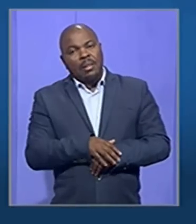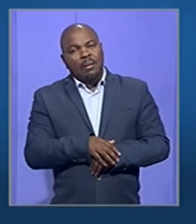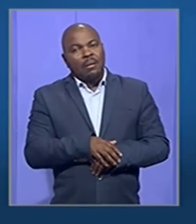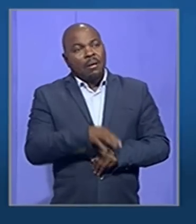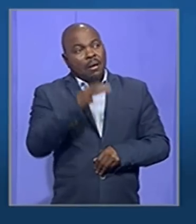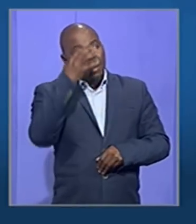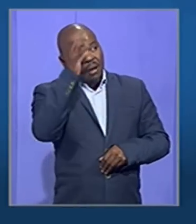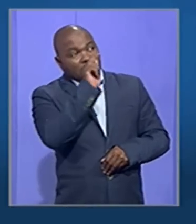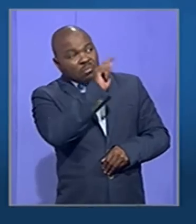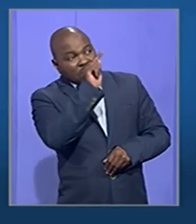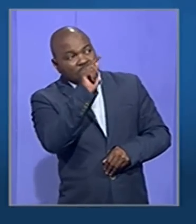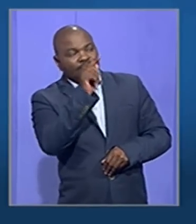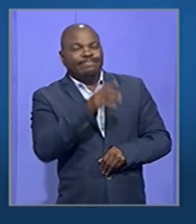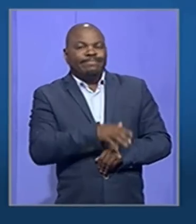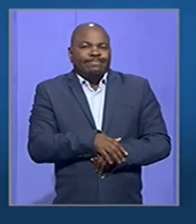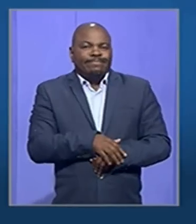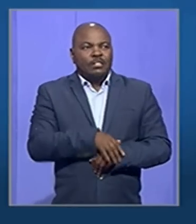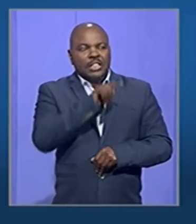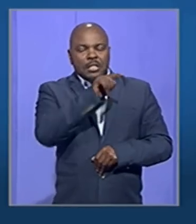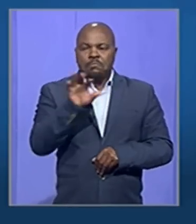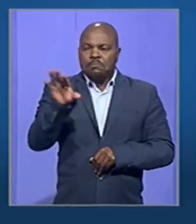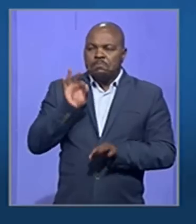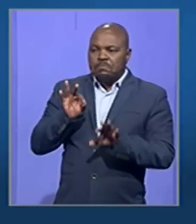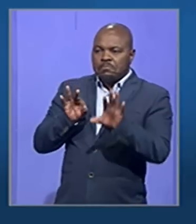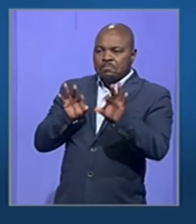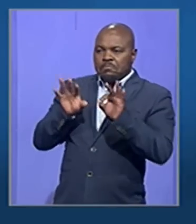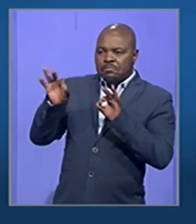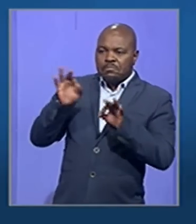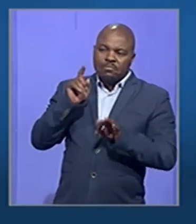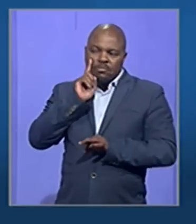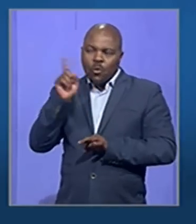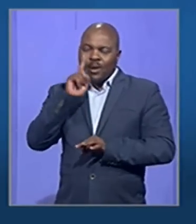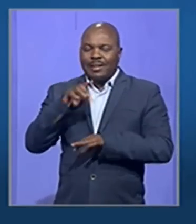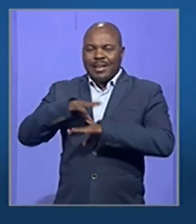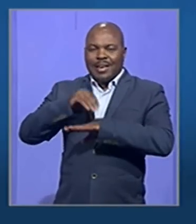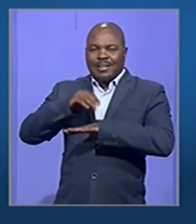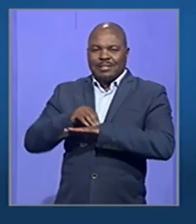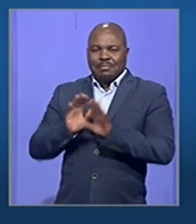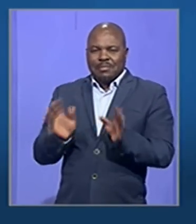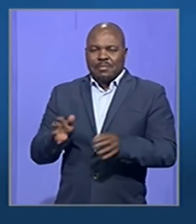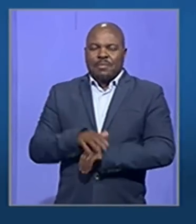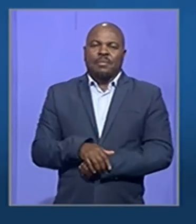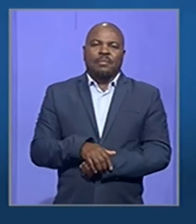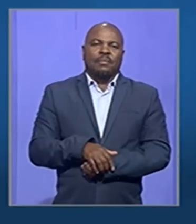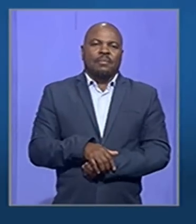bao ba mmušo wa gona ba kgetha batho go ya ka mengwaga.